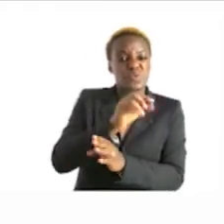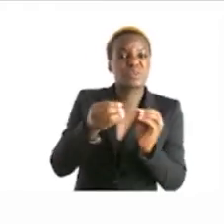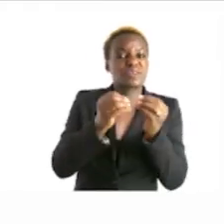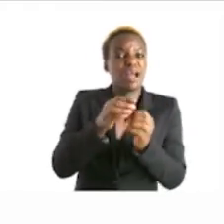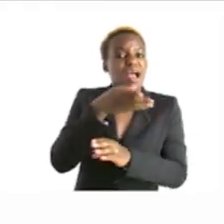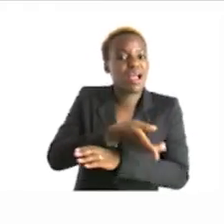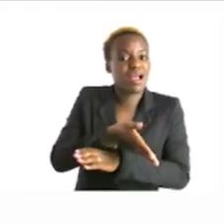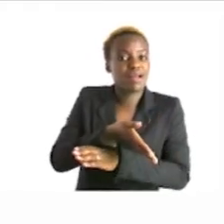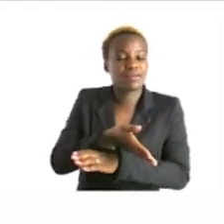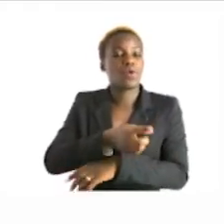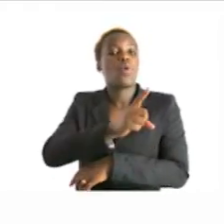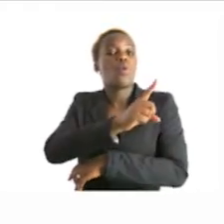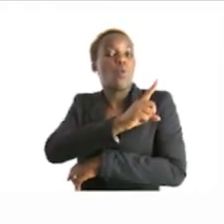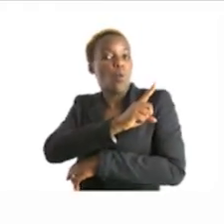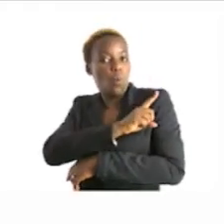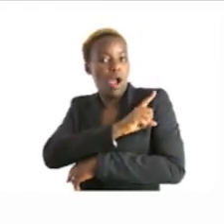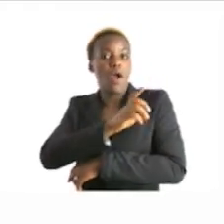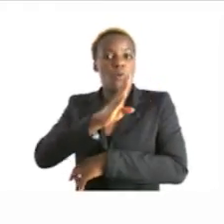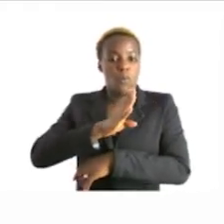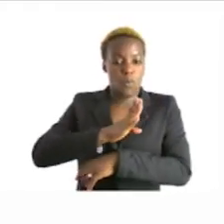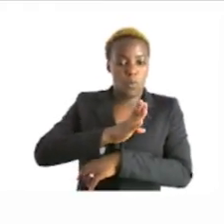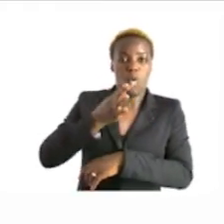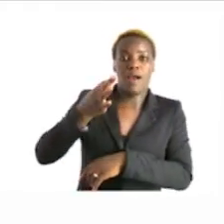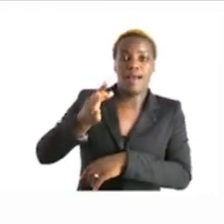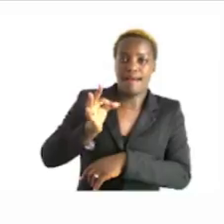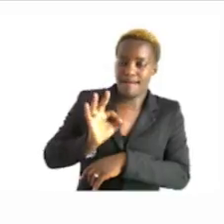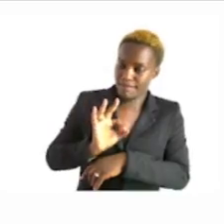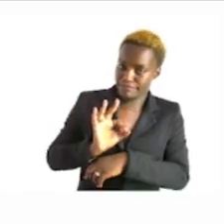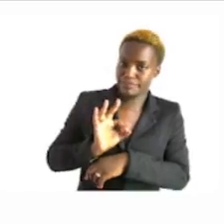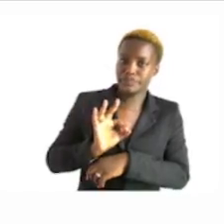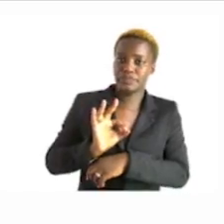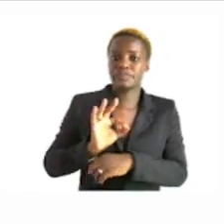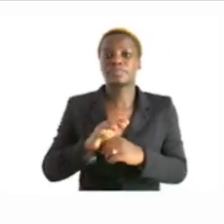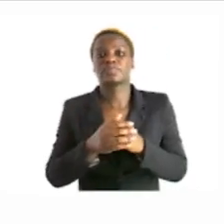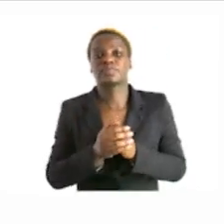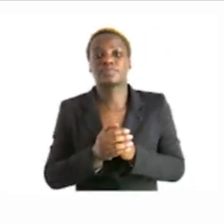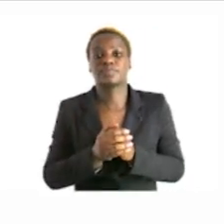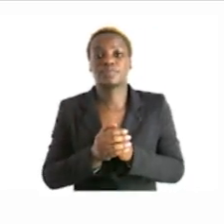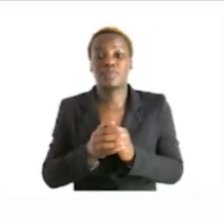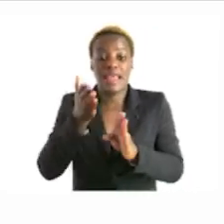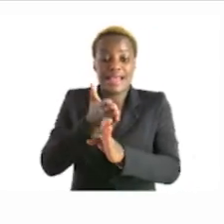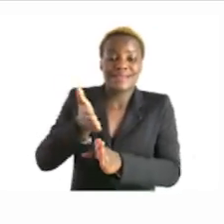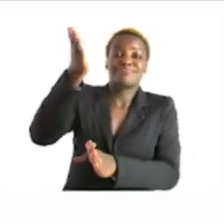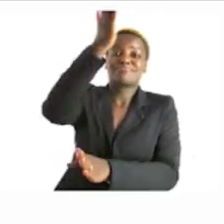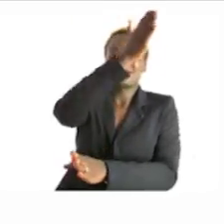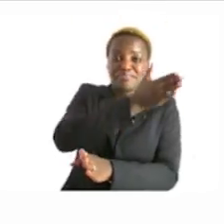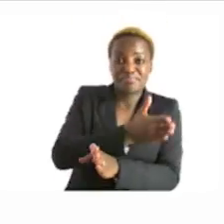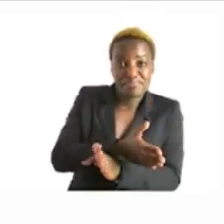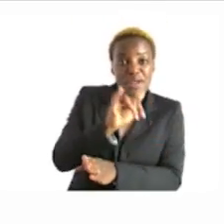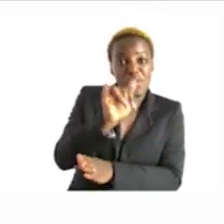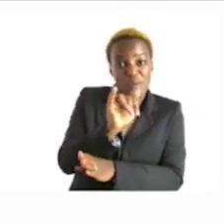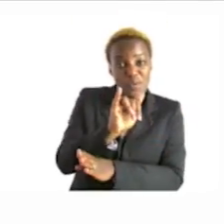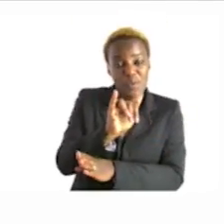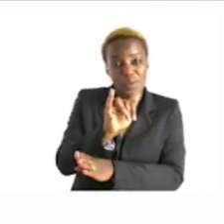we find 149 and before 149 what